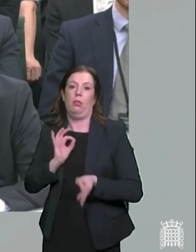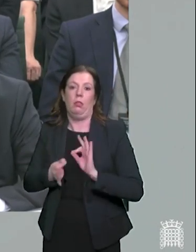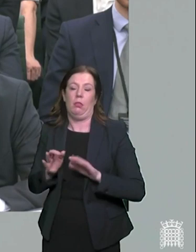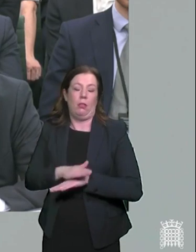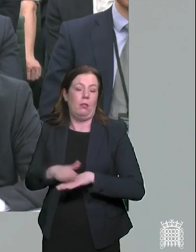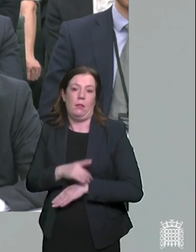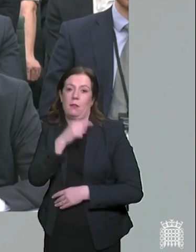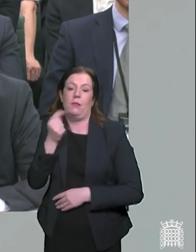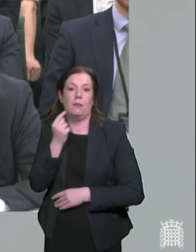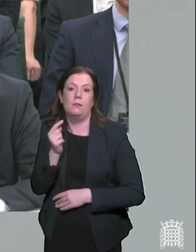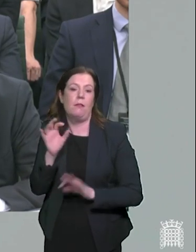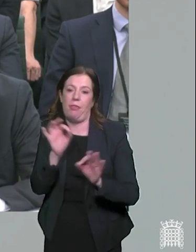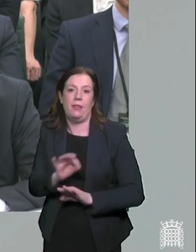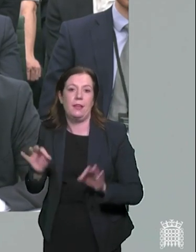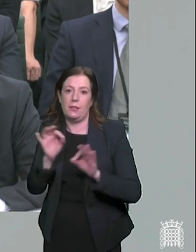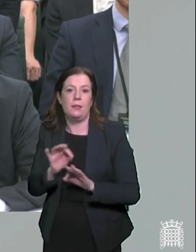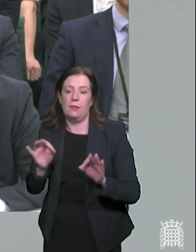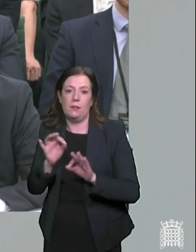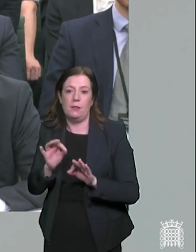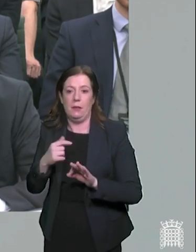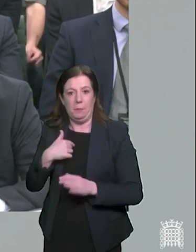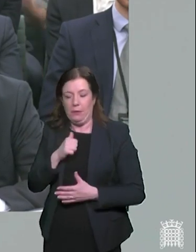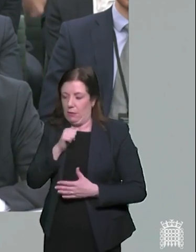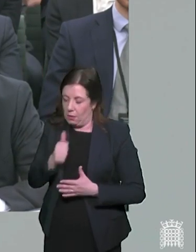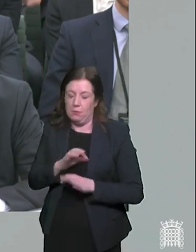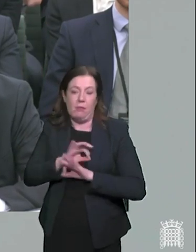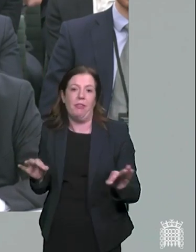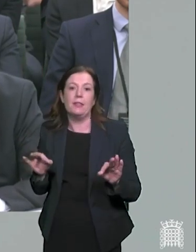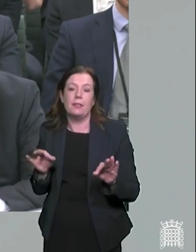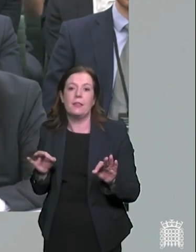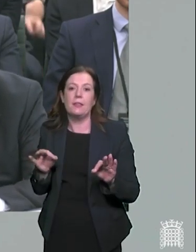mislead the House of Commons, and that no contempt has been committed.